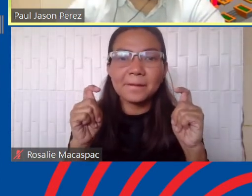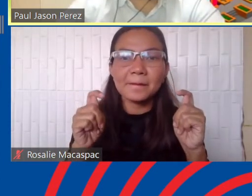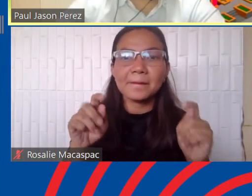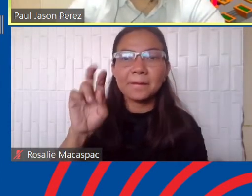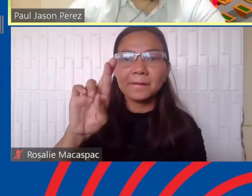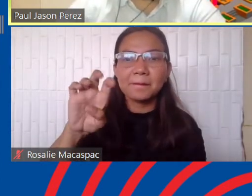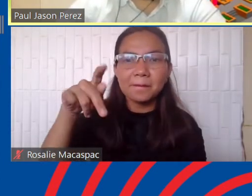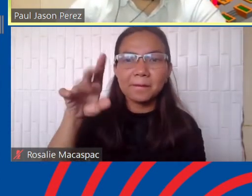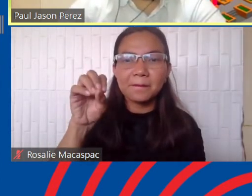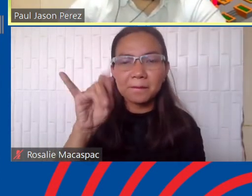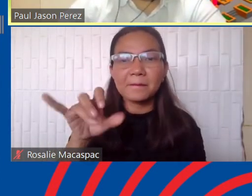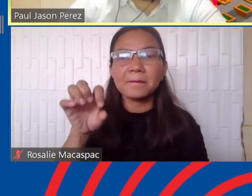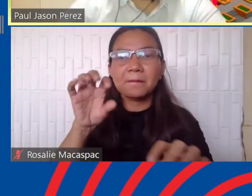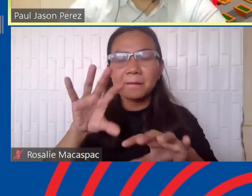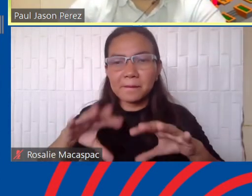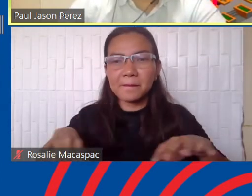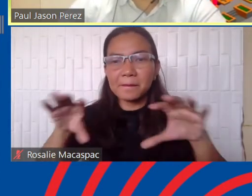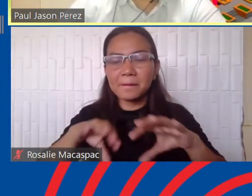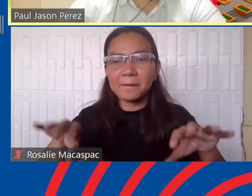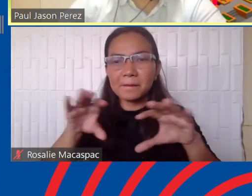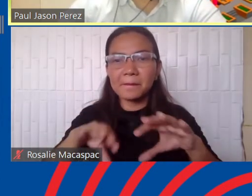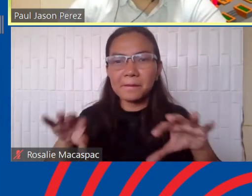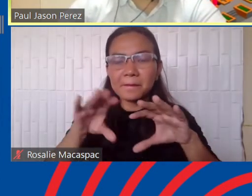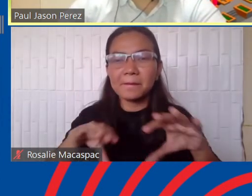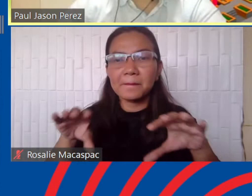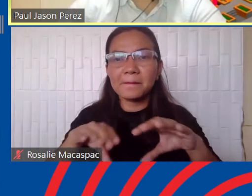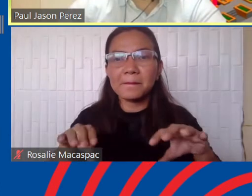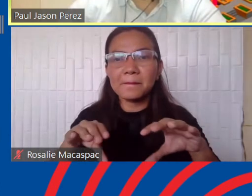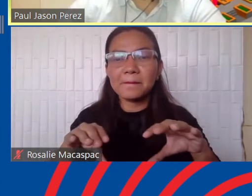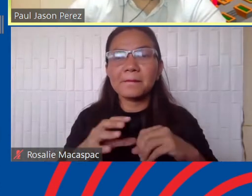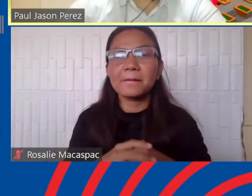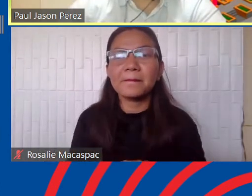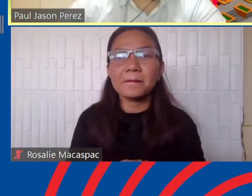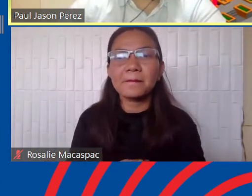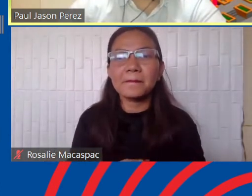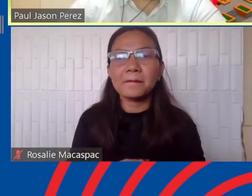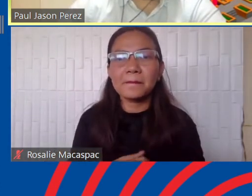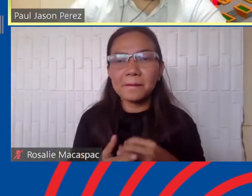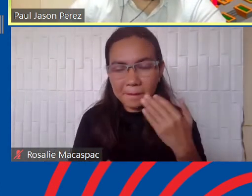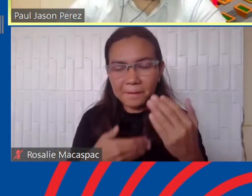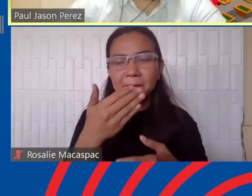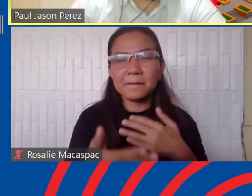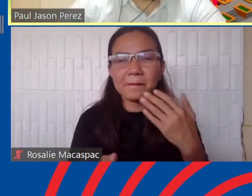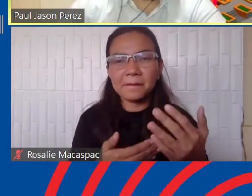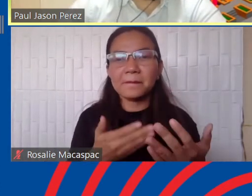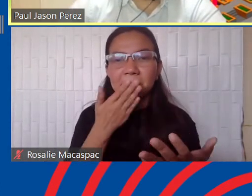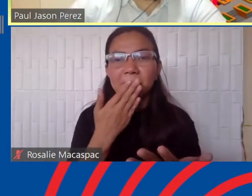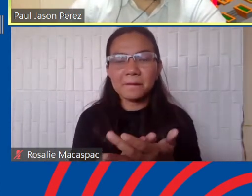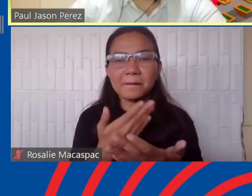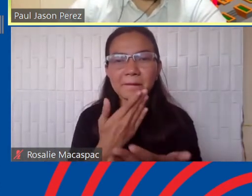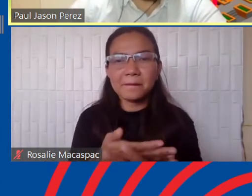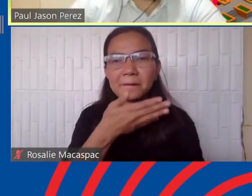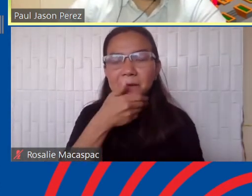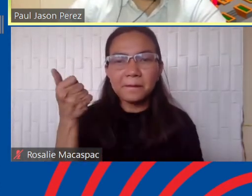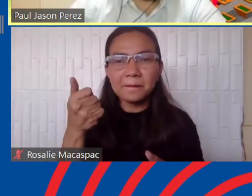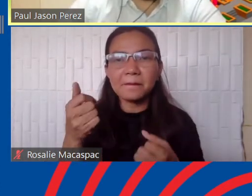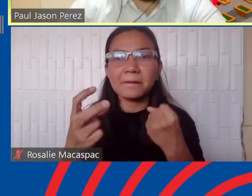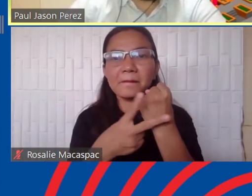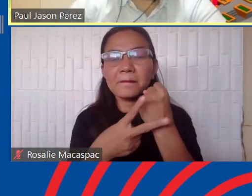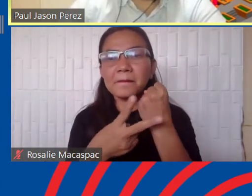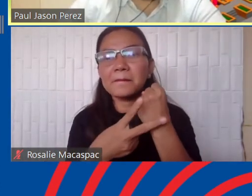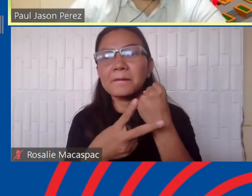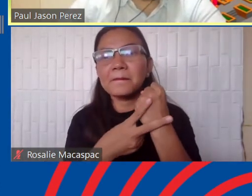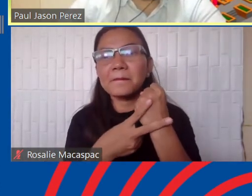work. It's fairly straightforward, and a lot of them have very good user interface. They